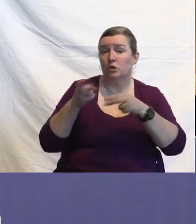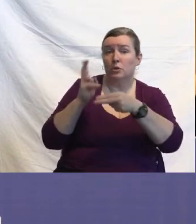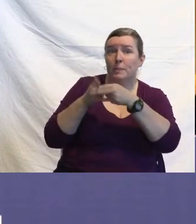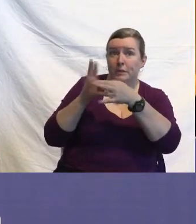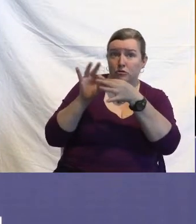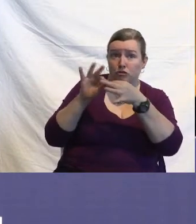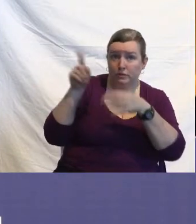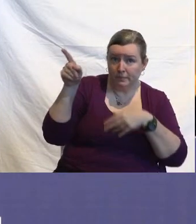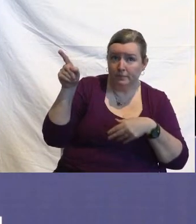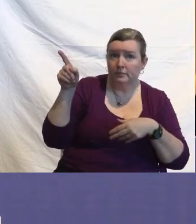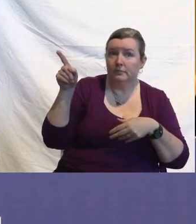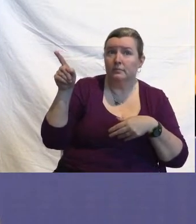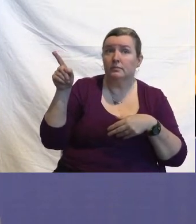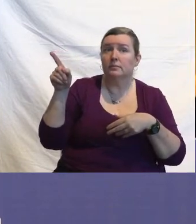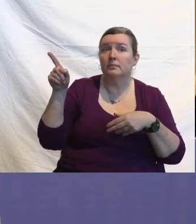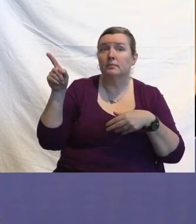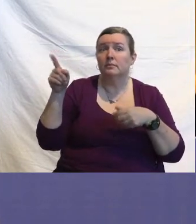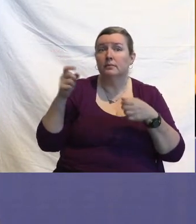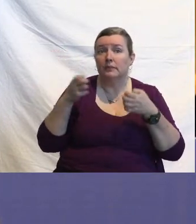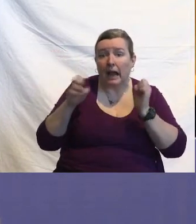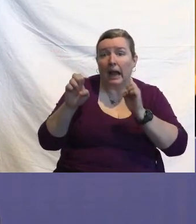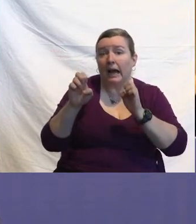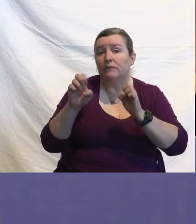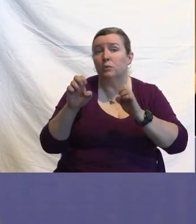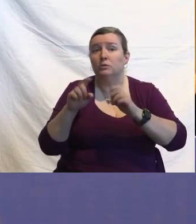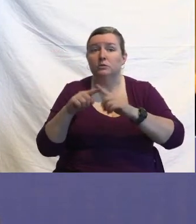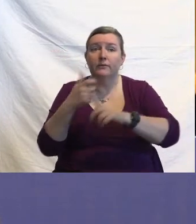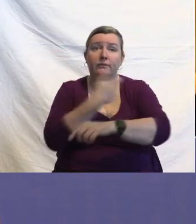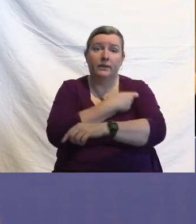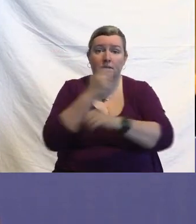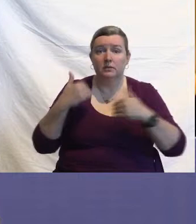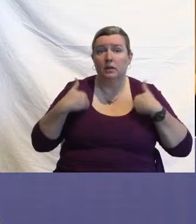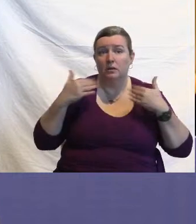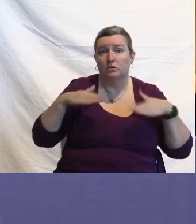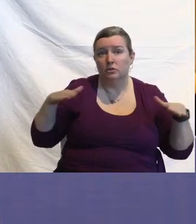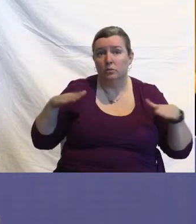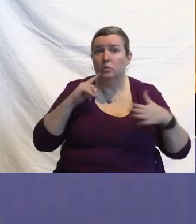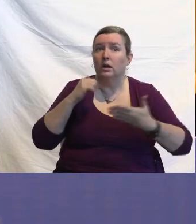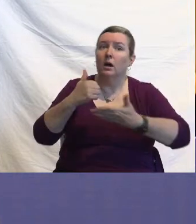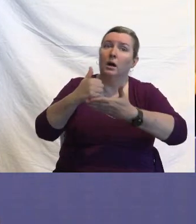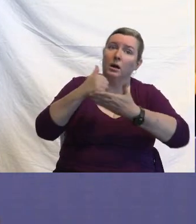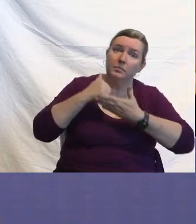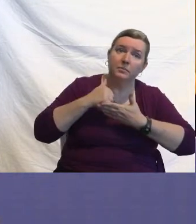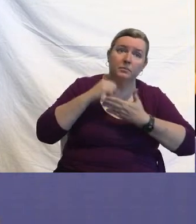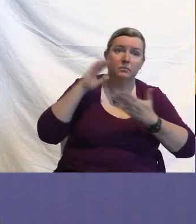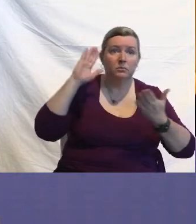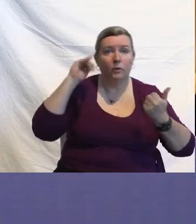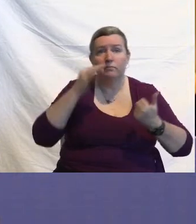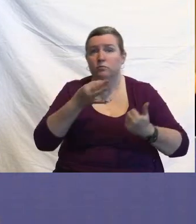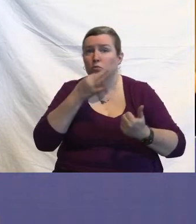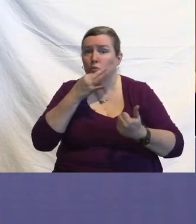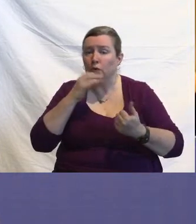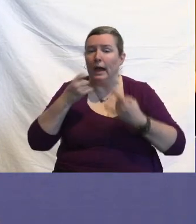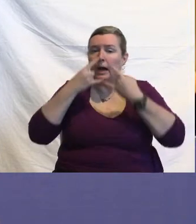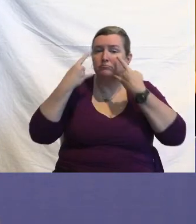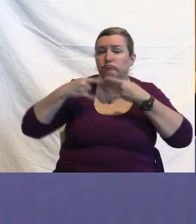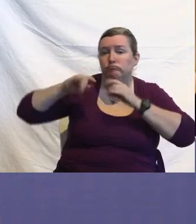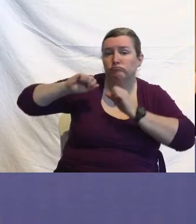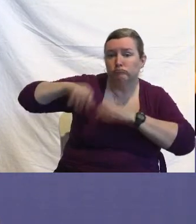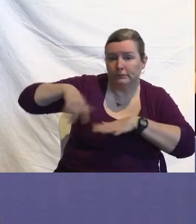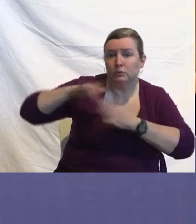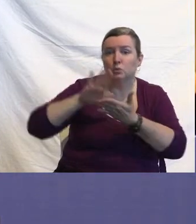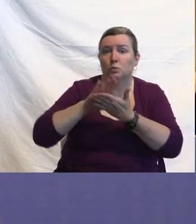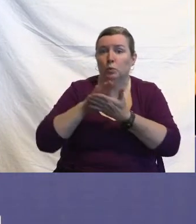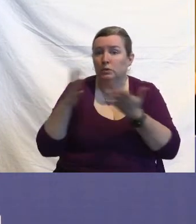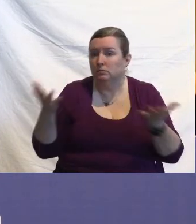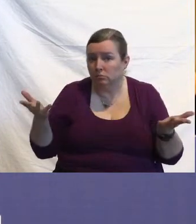this effort will help, hopefully in the not too distant future, to lift the mask mandate in schools. Can you